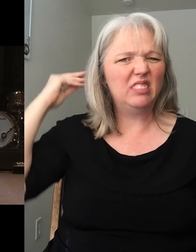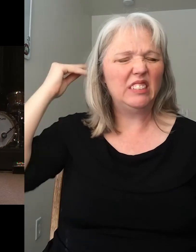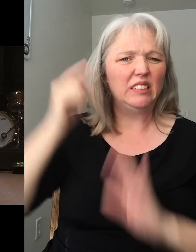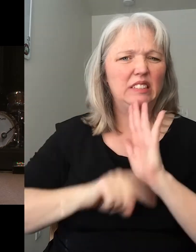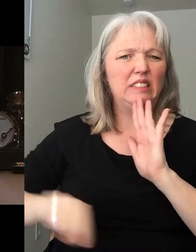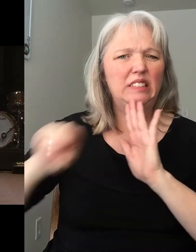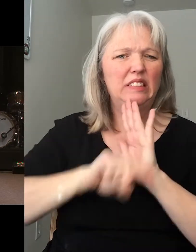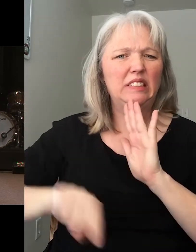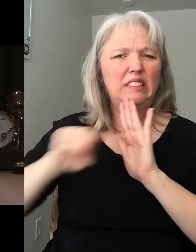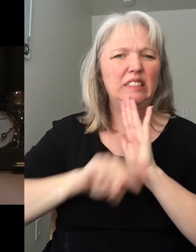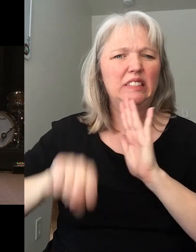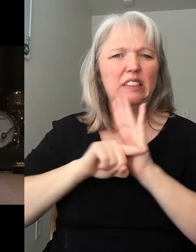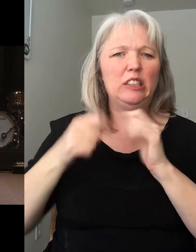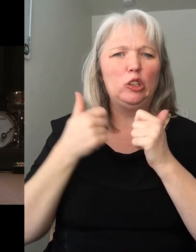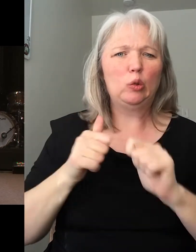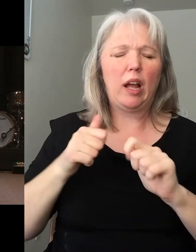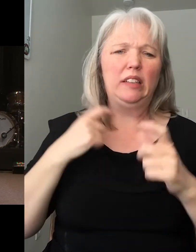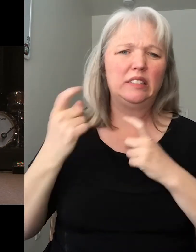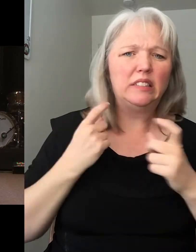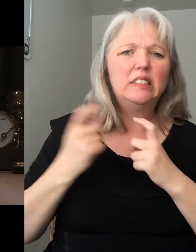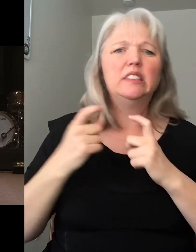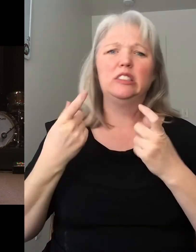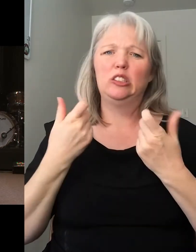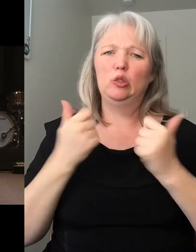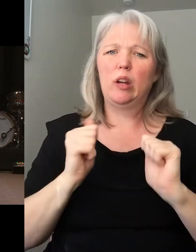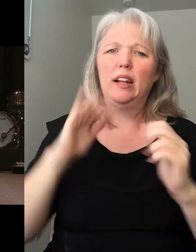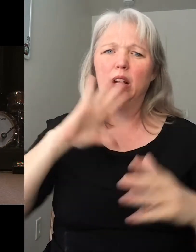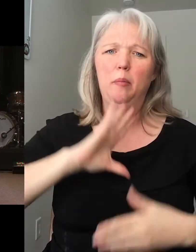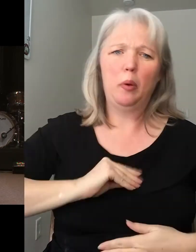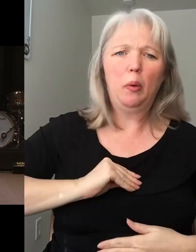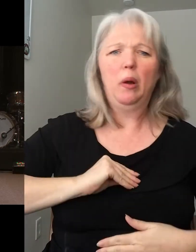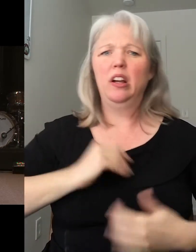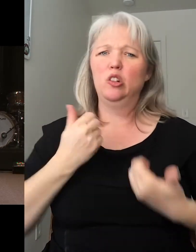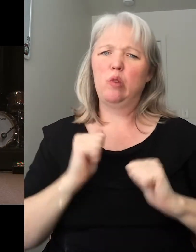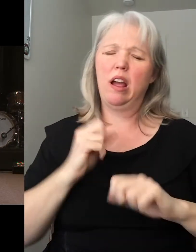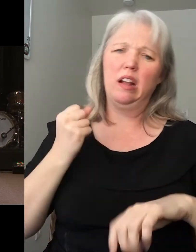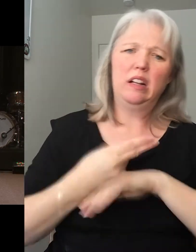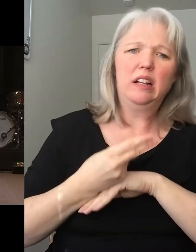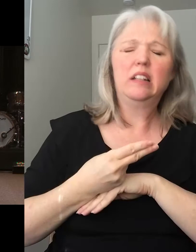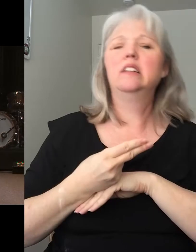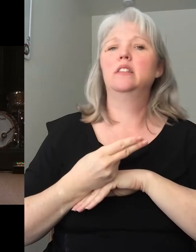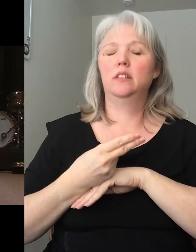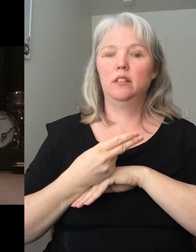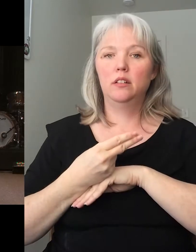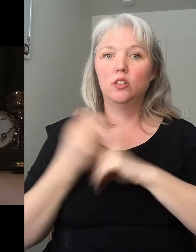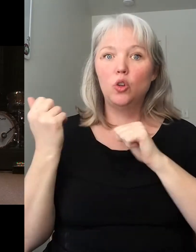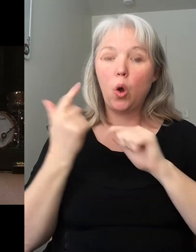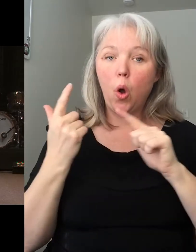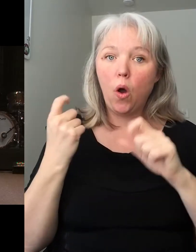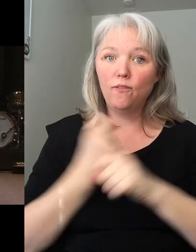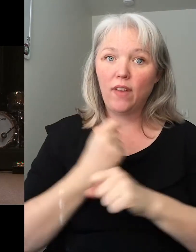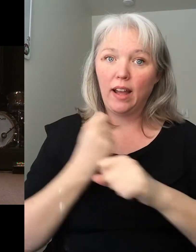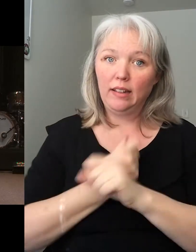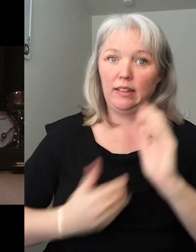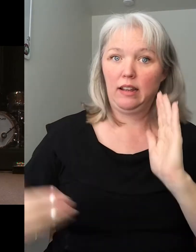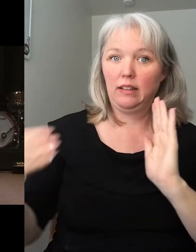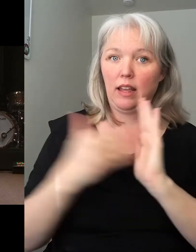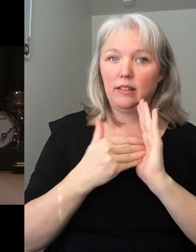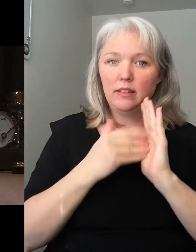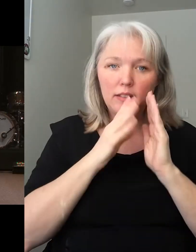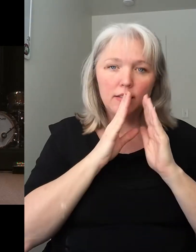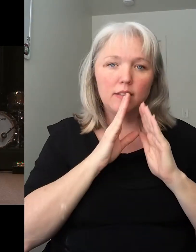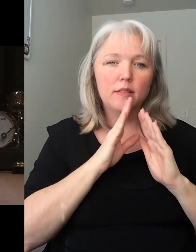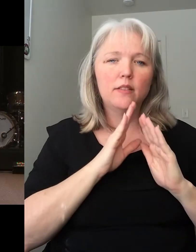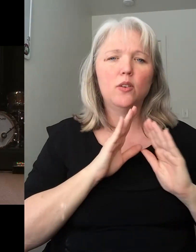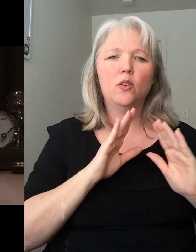voices trying to discourage us, trying to possess us, trying to defeat us. And they're all fighting against